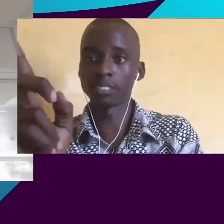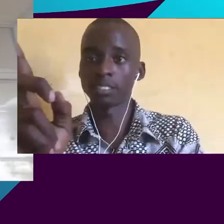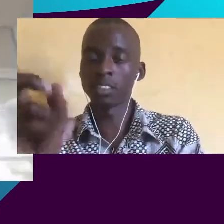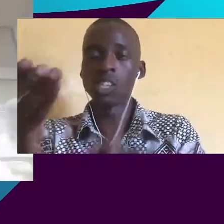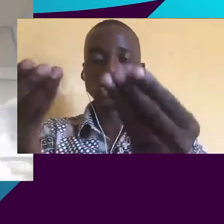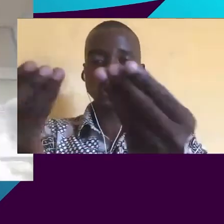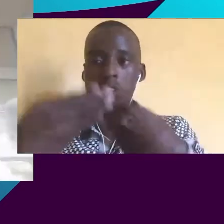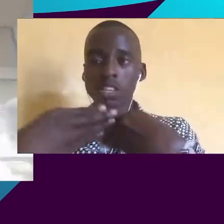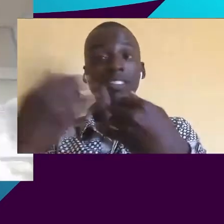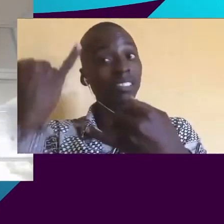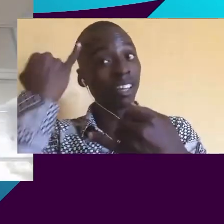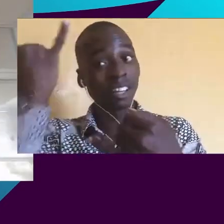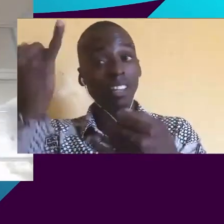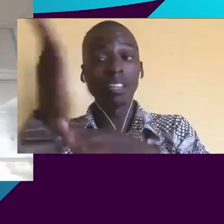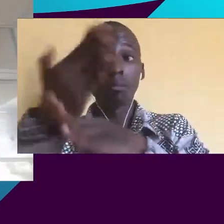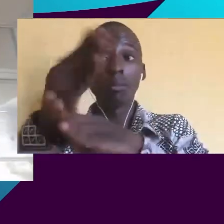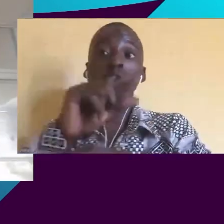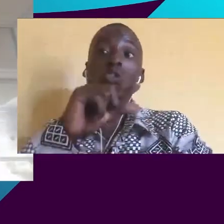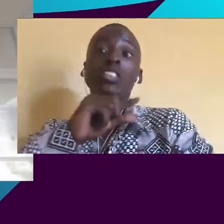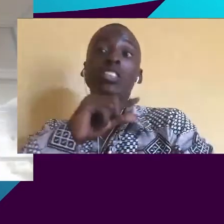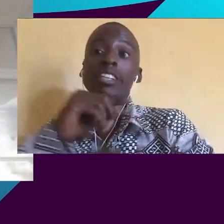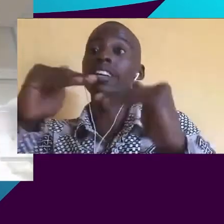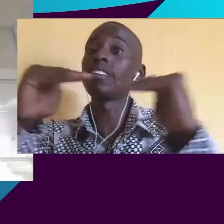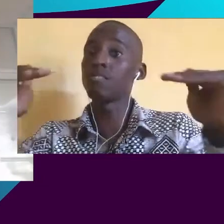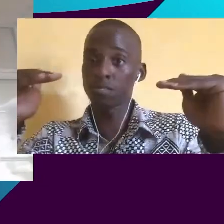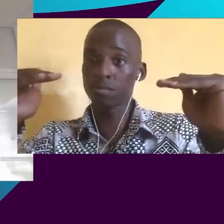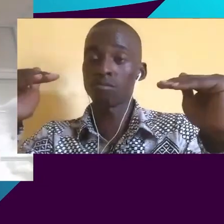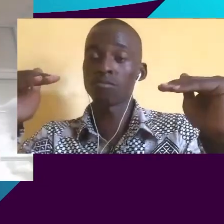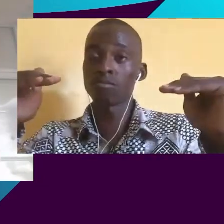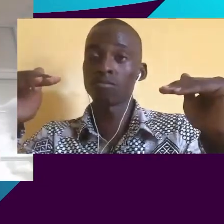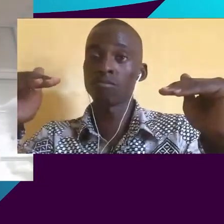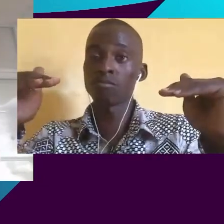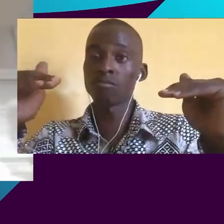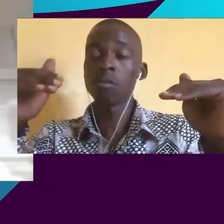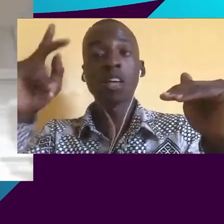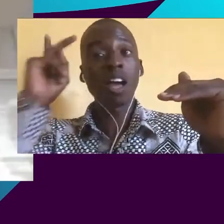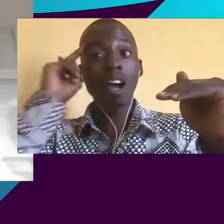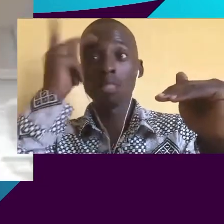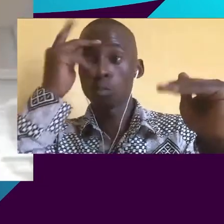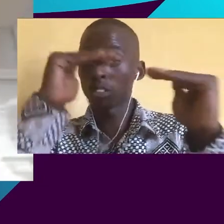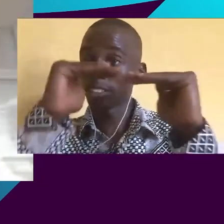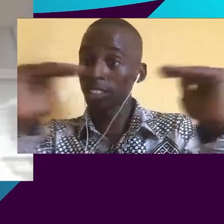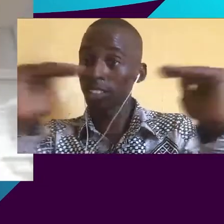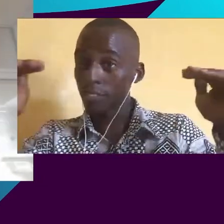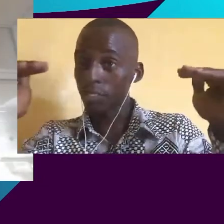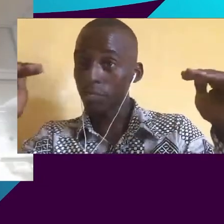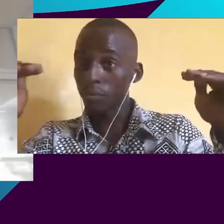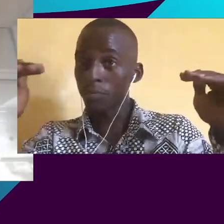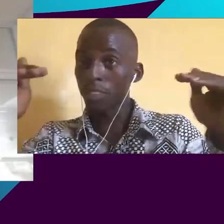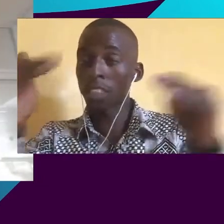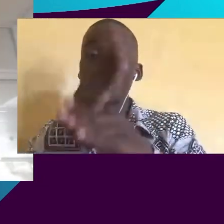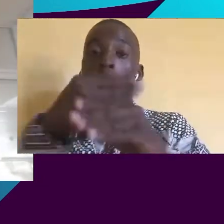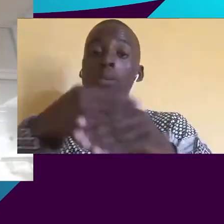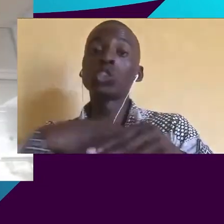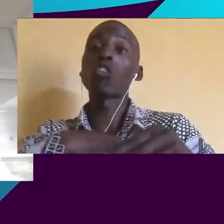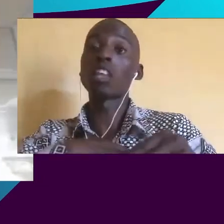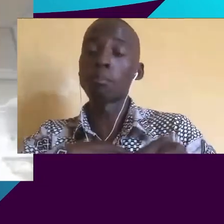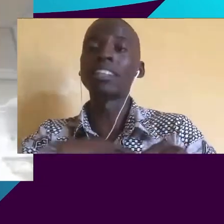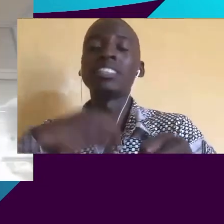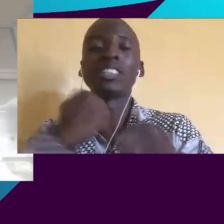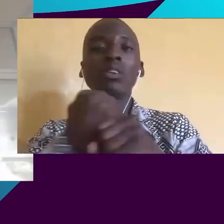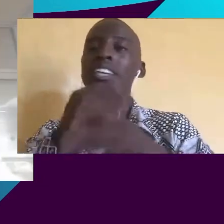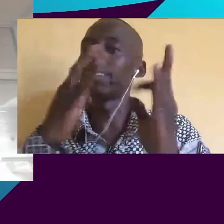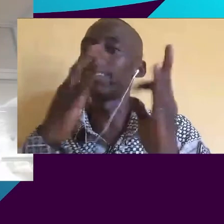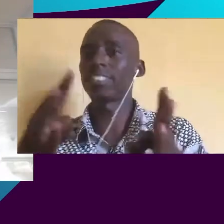us a hint at Minister of Gender level. At a policy level, is the Minister of Gender actually doing anything